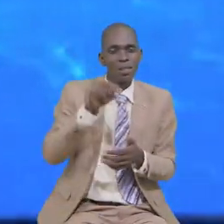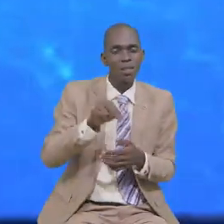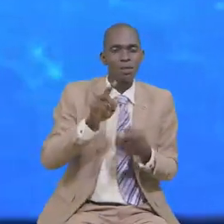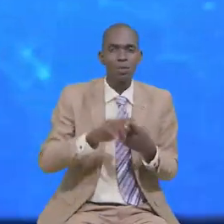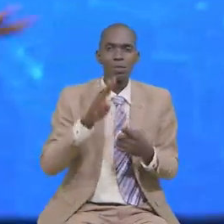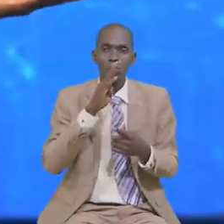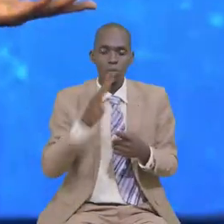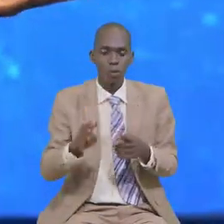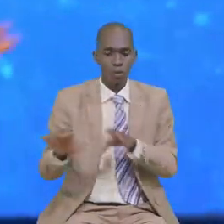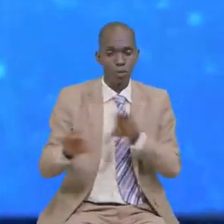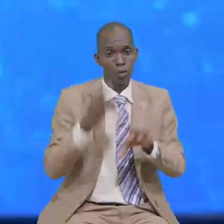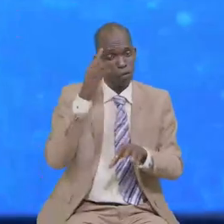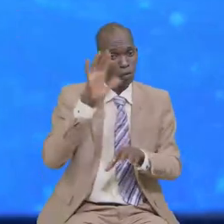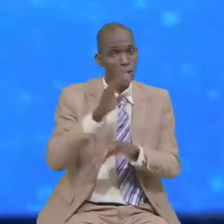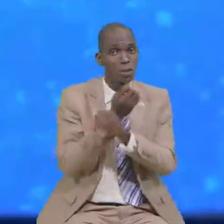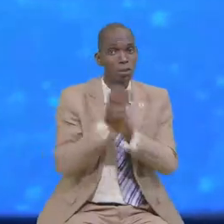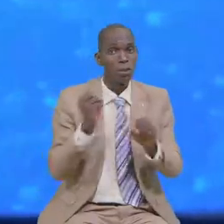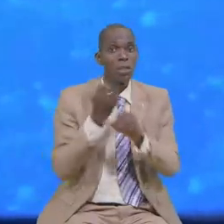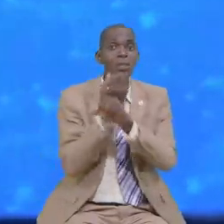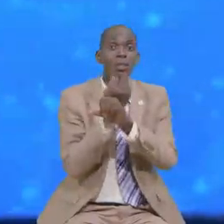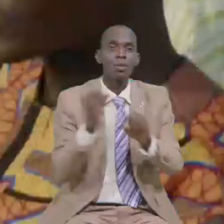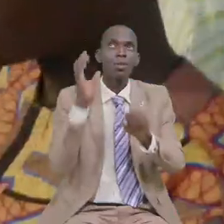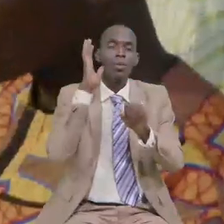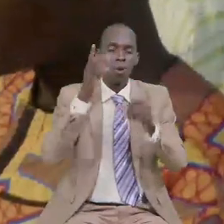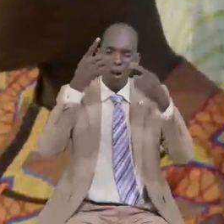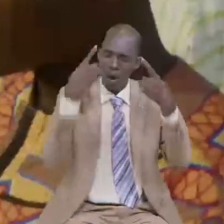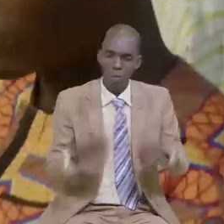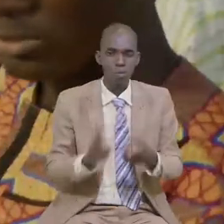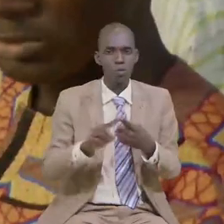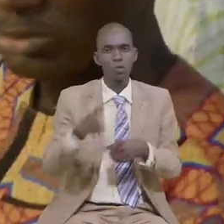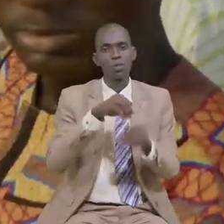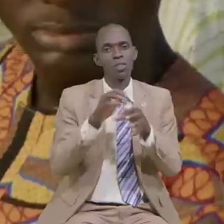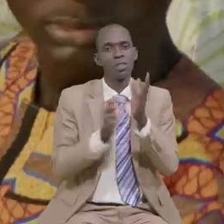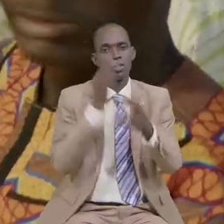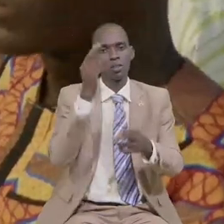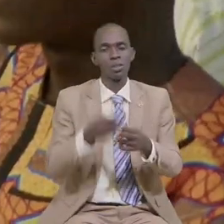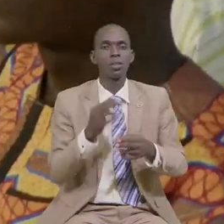your salvation, salvation will happen to you.